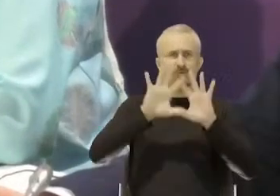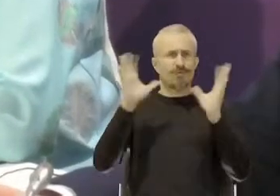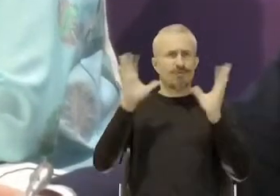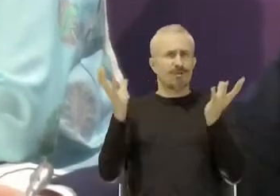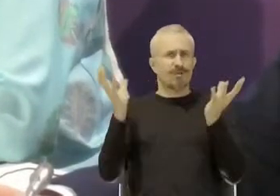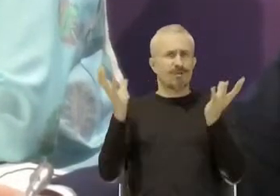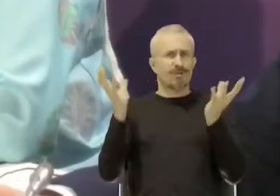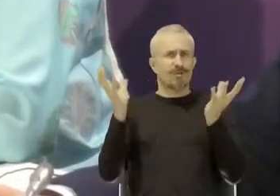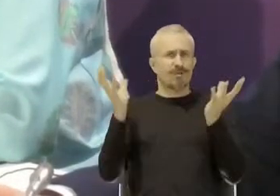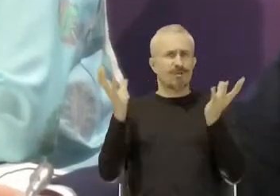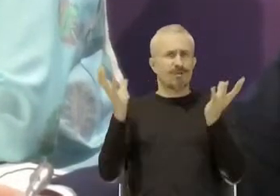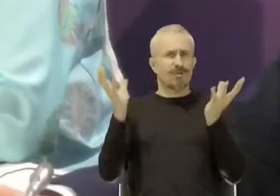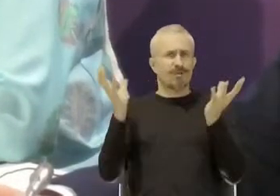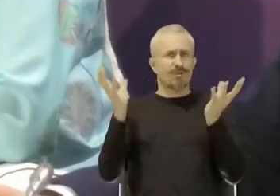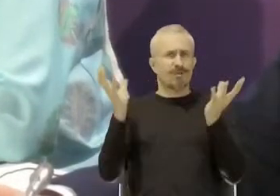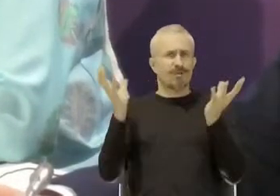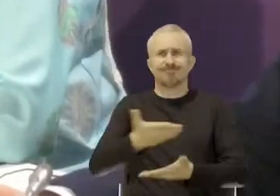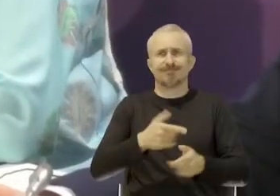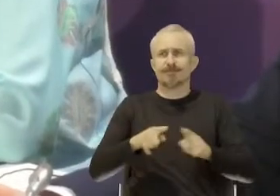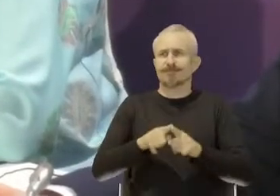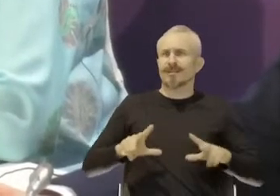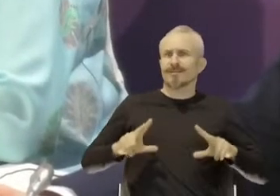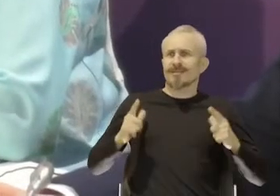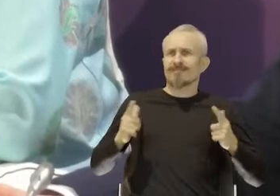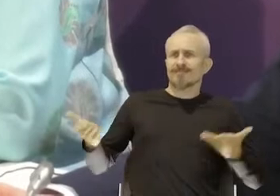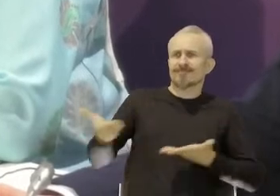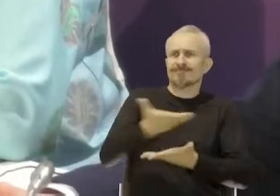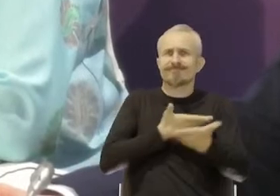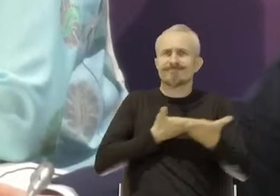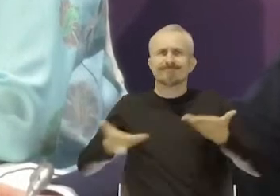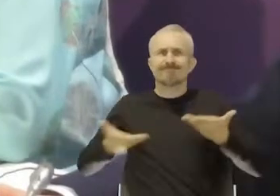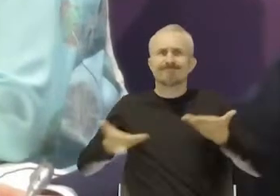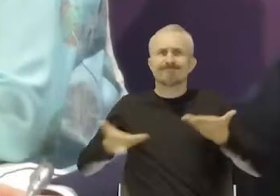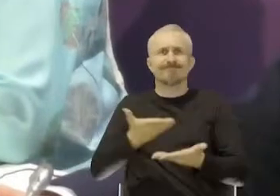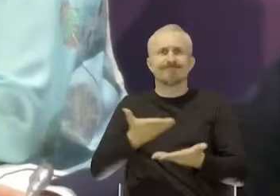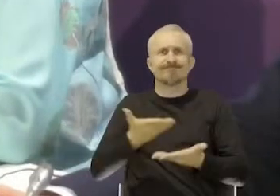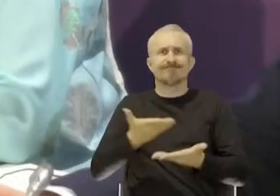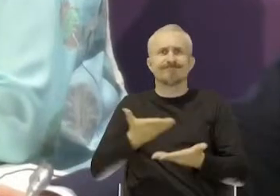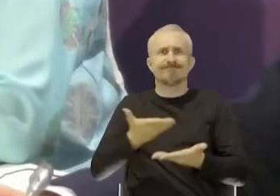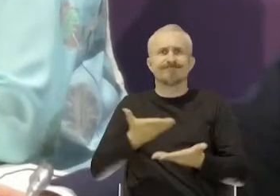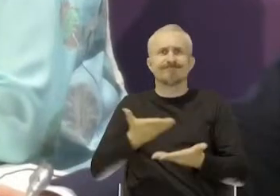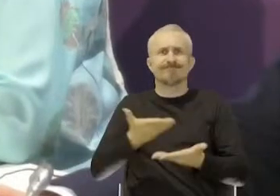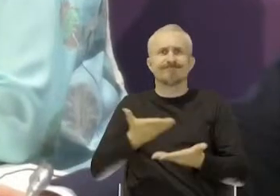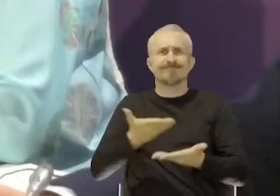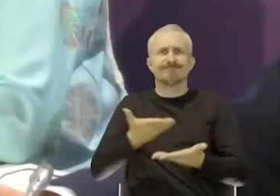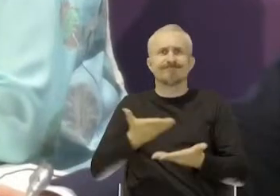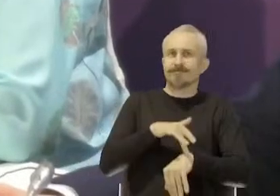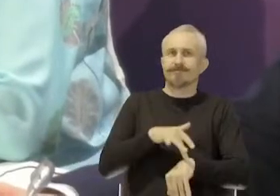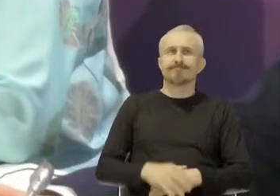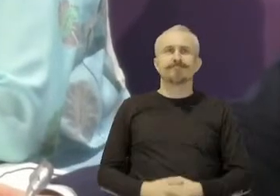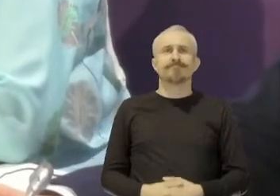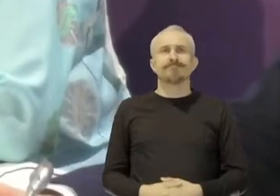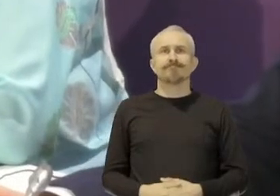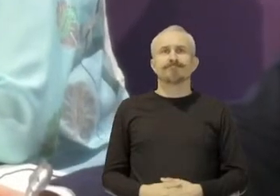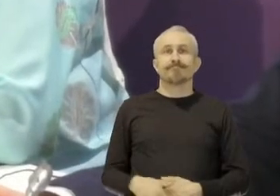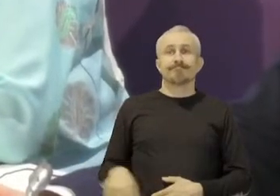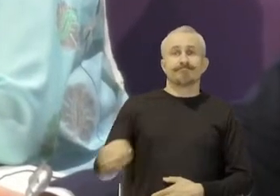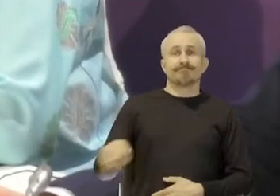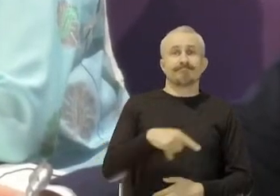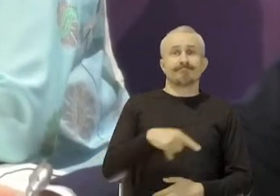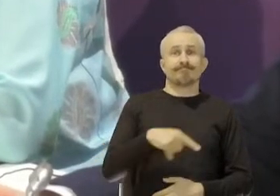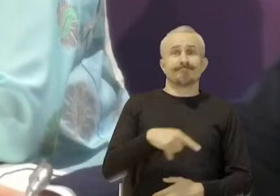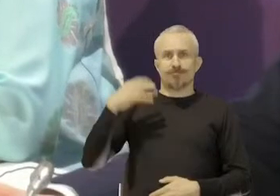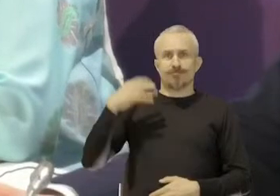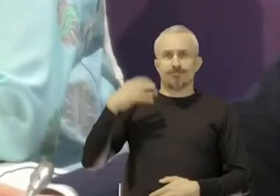outcomes. I would like also to thank the Polish government for providing us with the opportunity to discuss how can